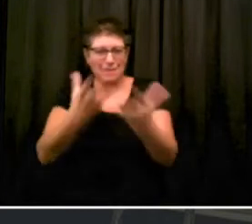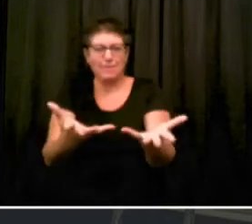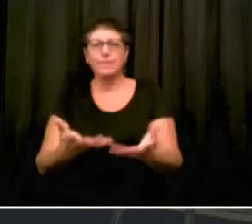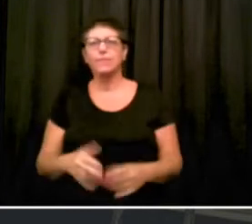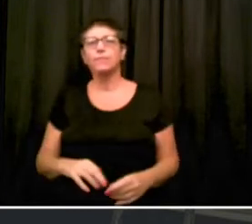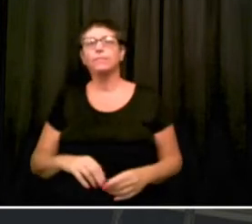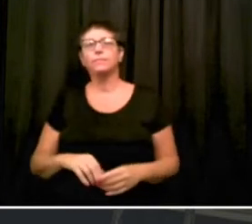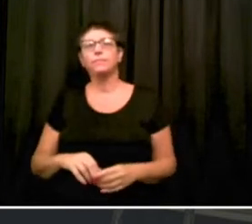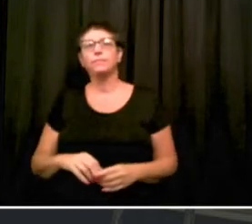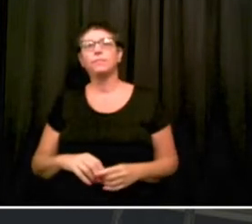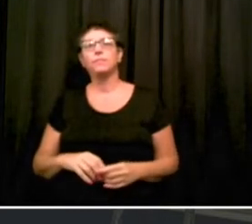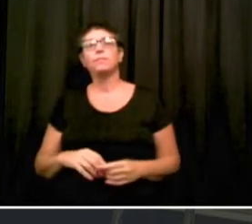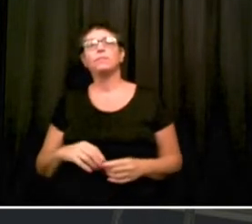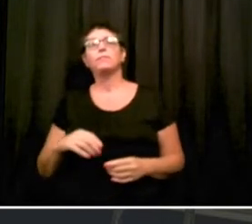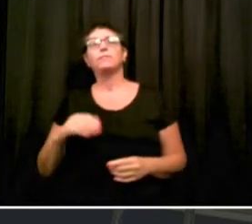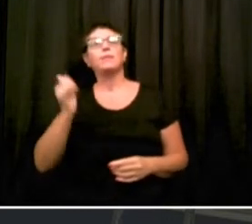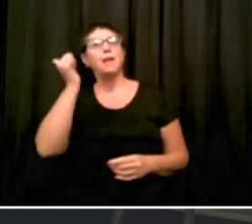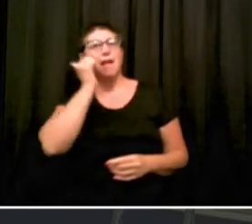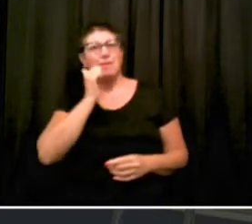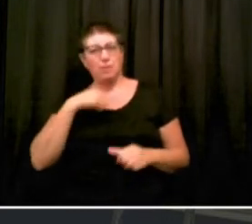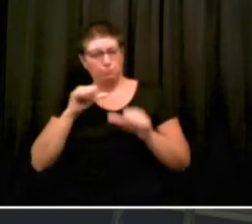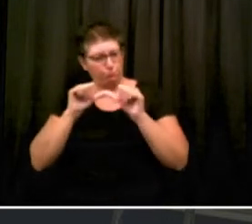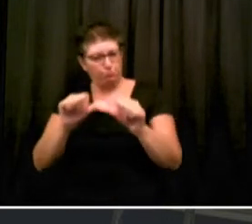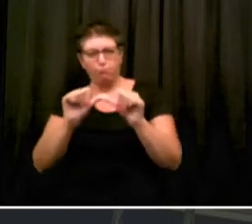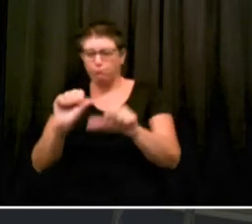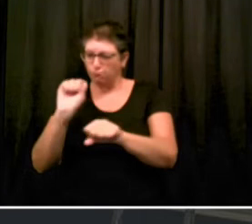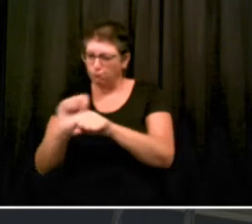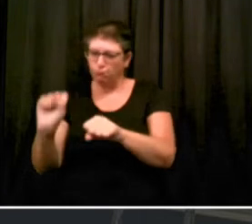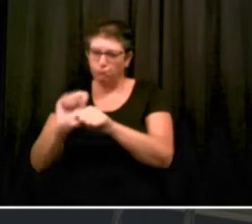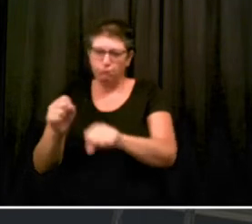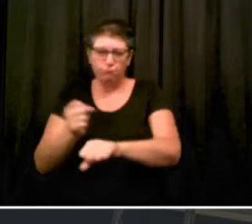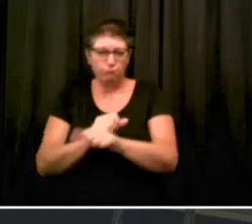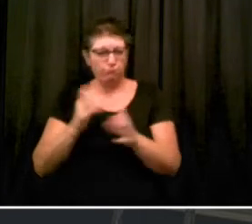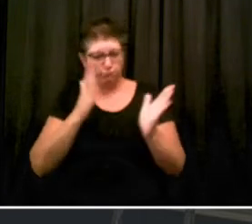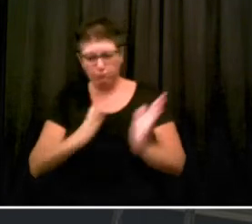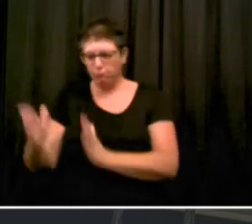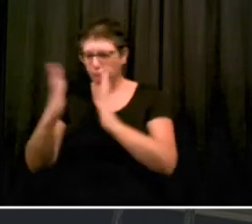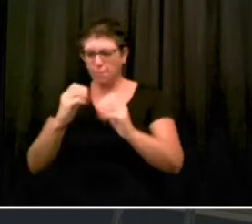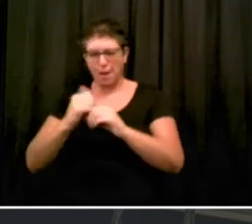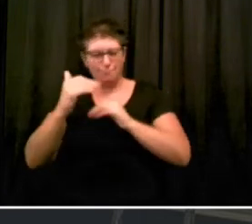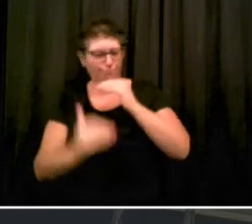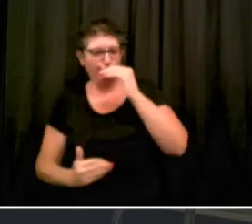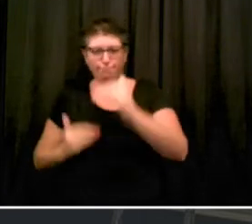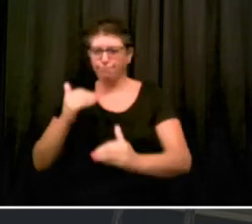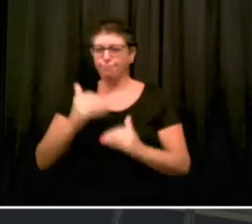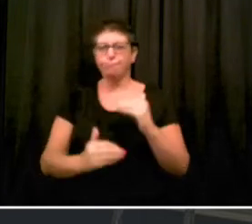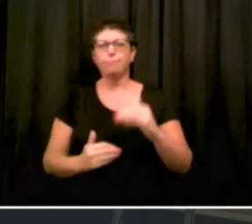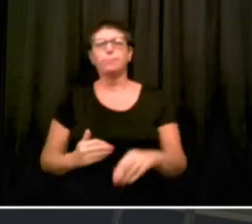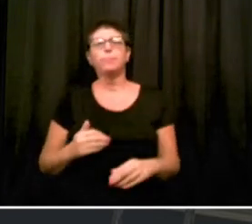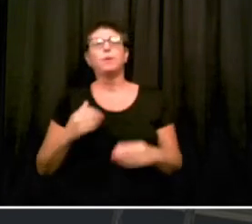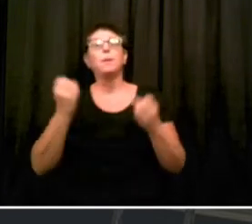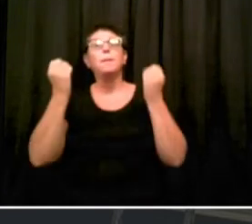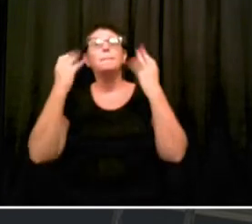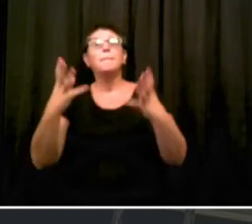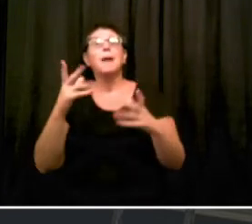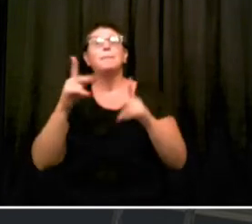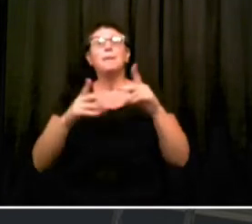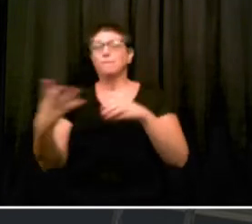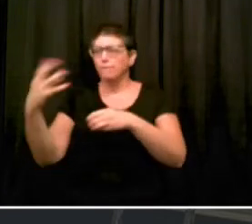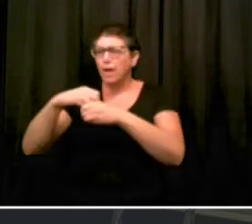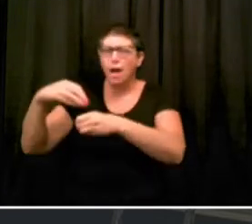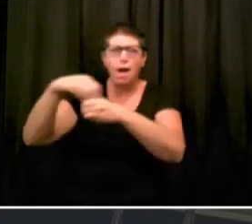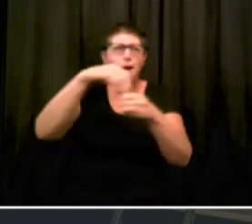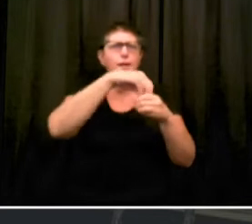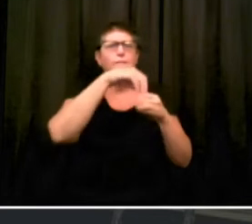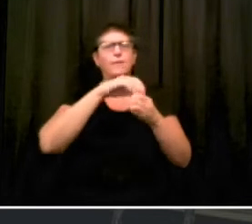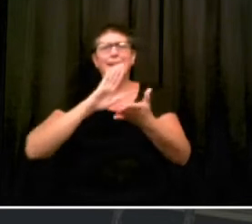with the folks working in the buildings, with our administrators, with our educators, with our custodial teams, with